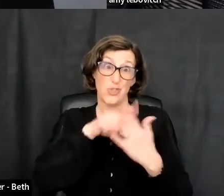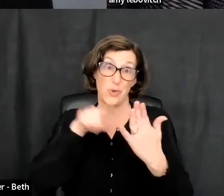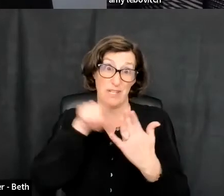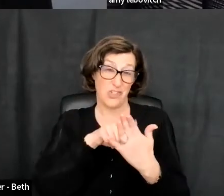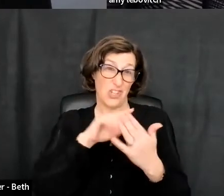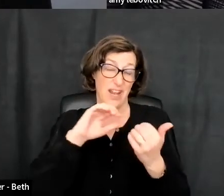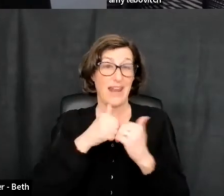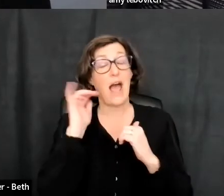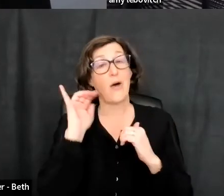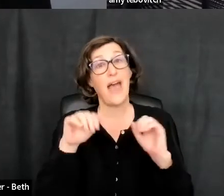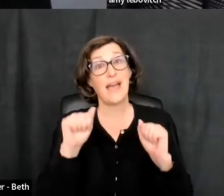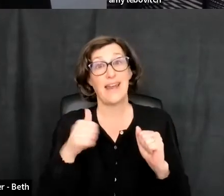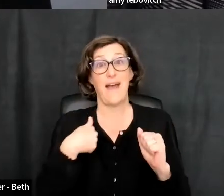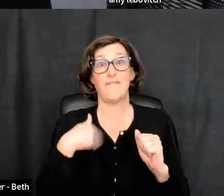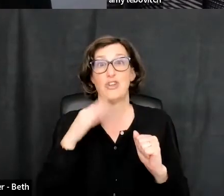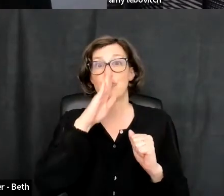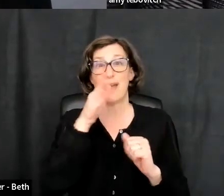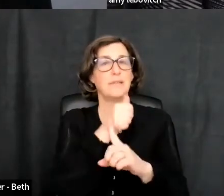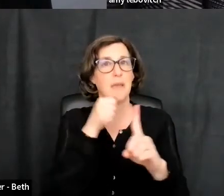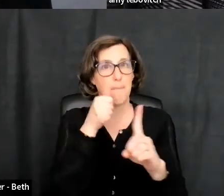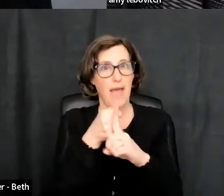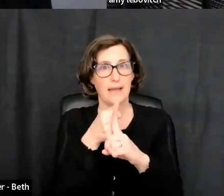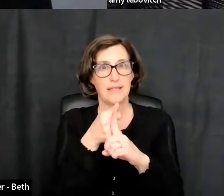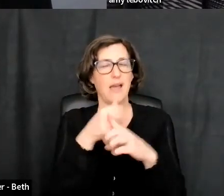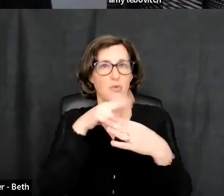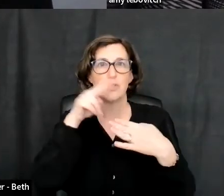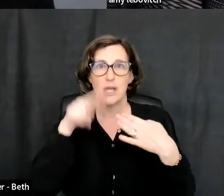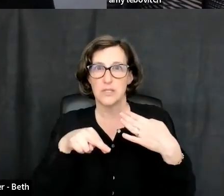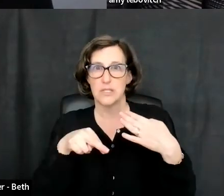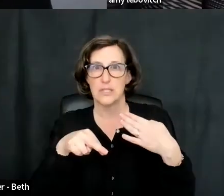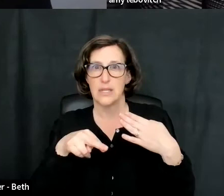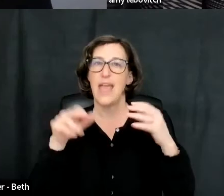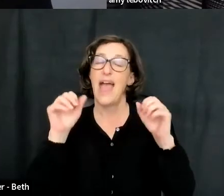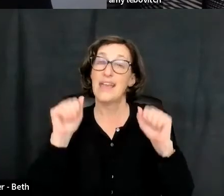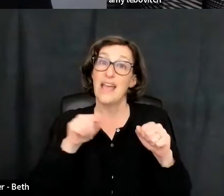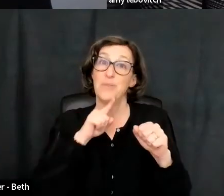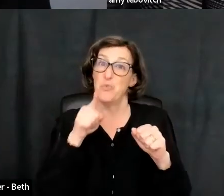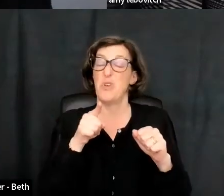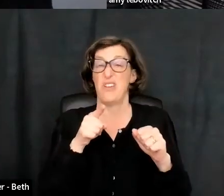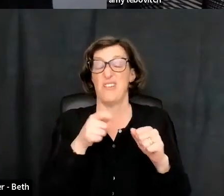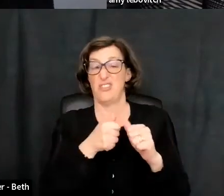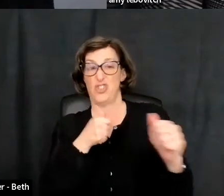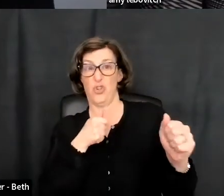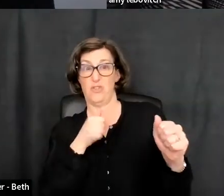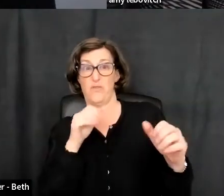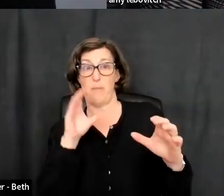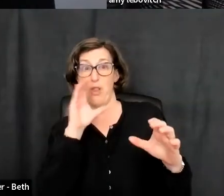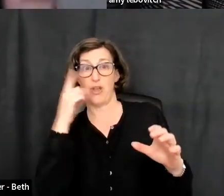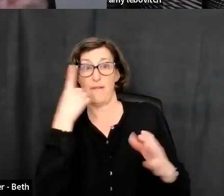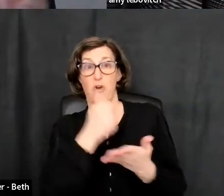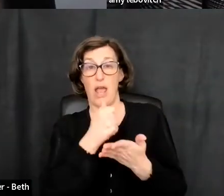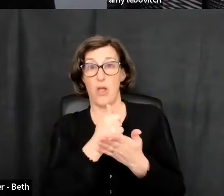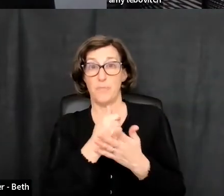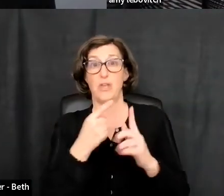how that can have a direct impact on these outcomes and can be real deterrents from seeking so-called help from